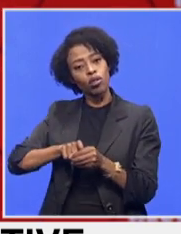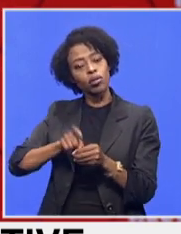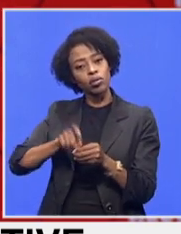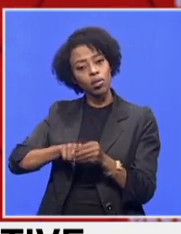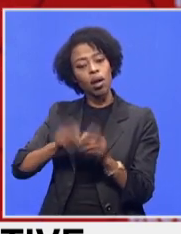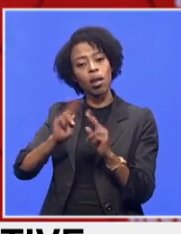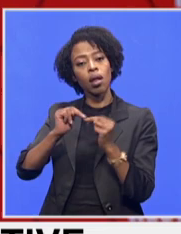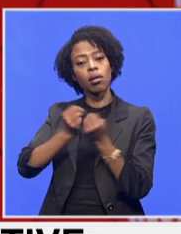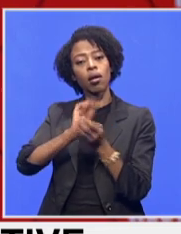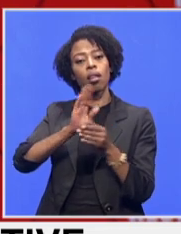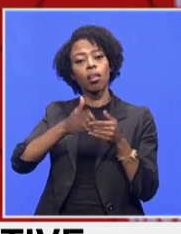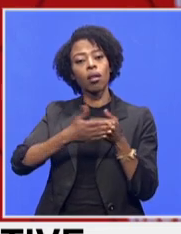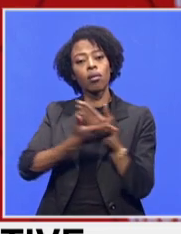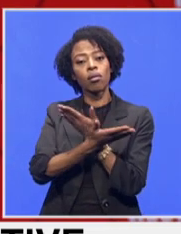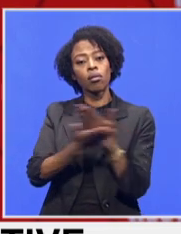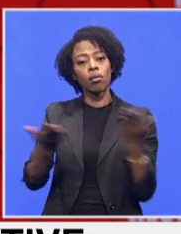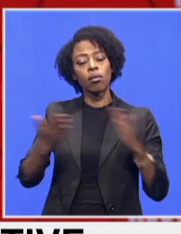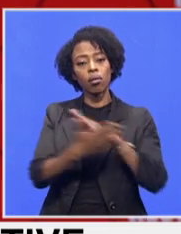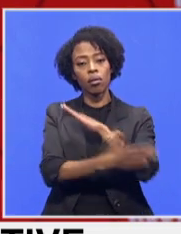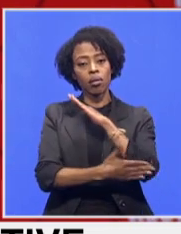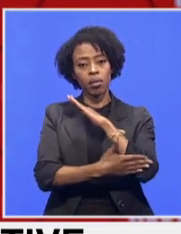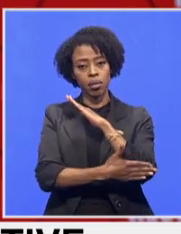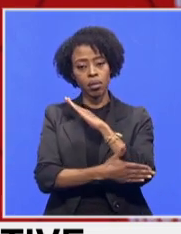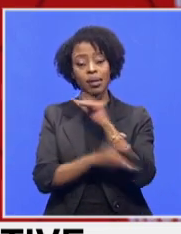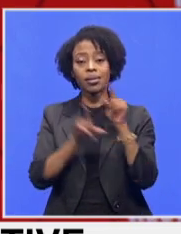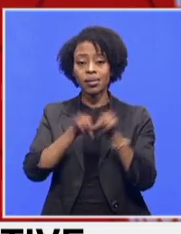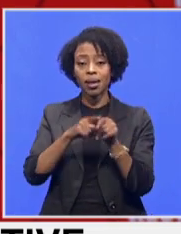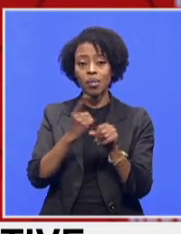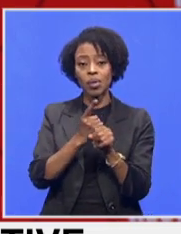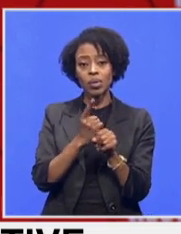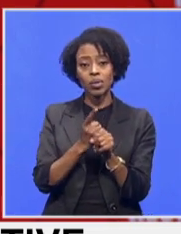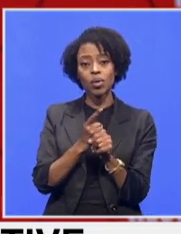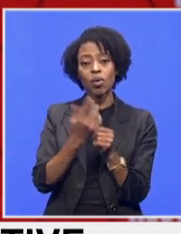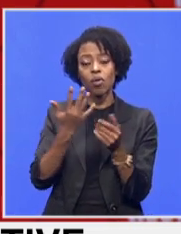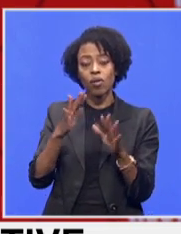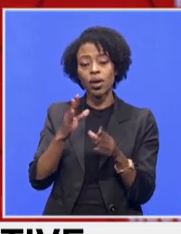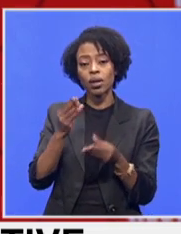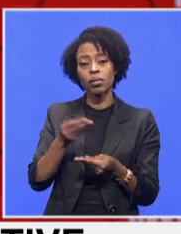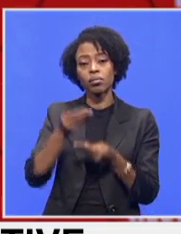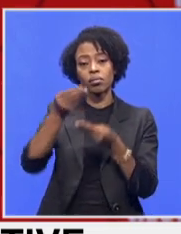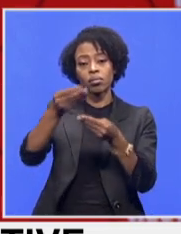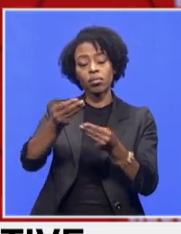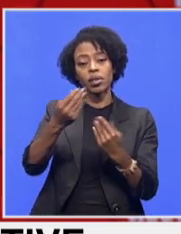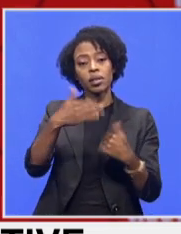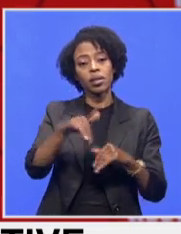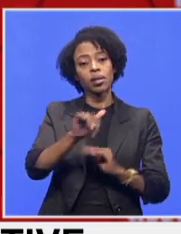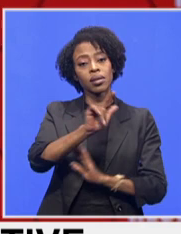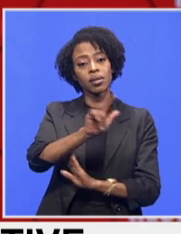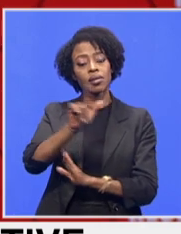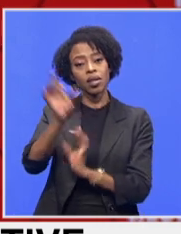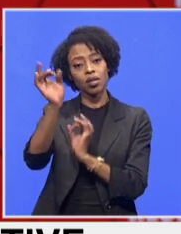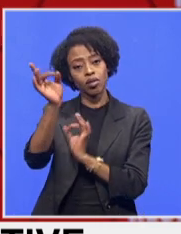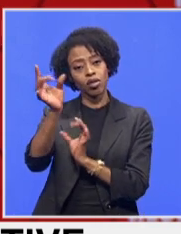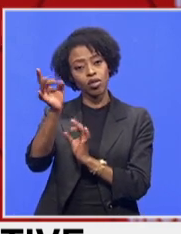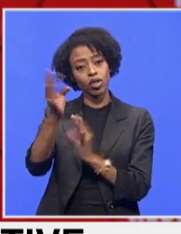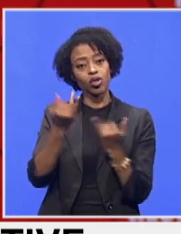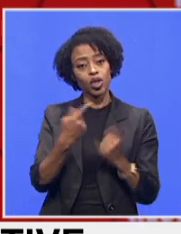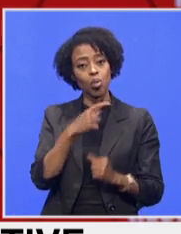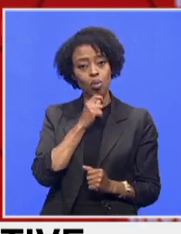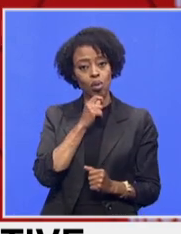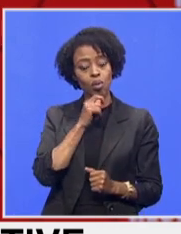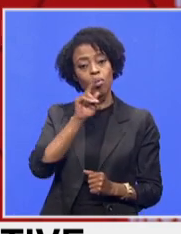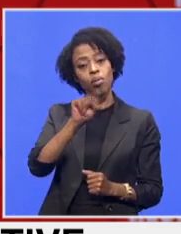shutdown across the country. In fact, we have submitted a Section 77 notice this morning to